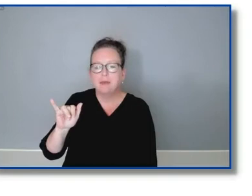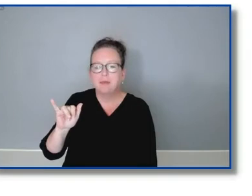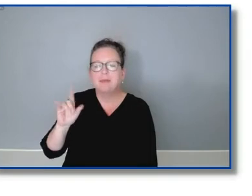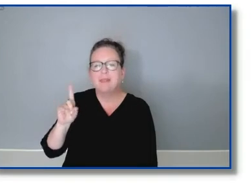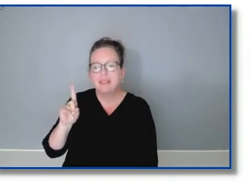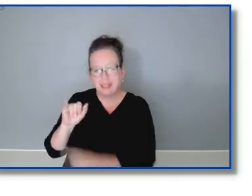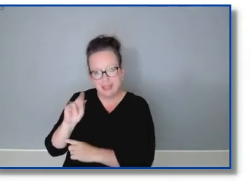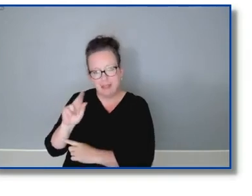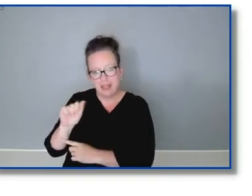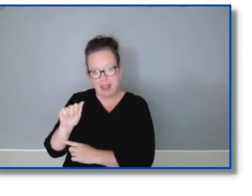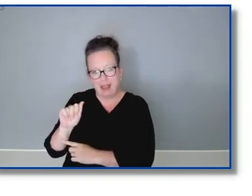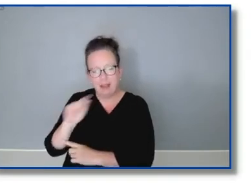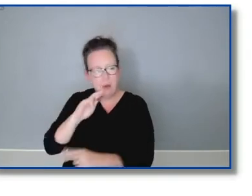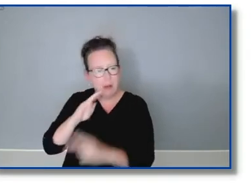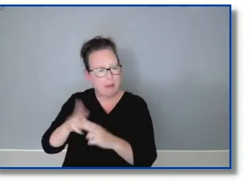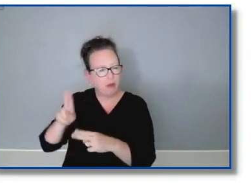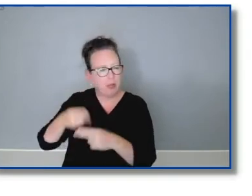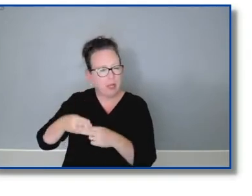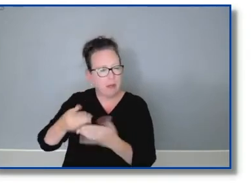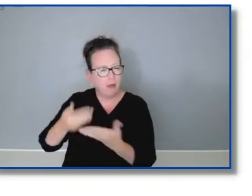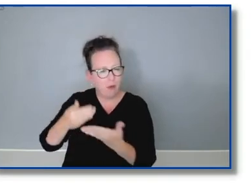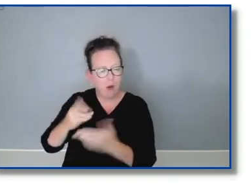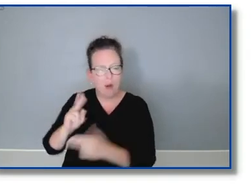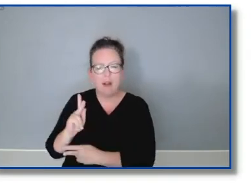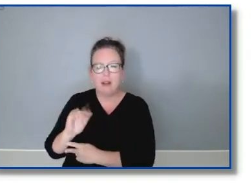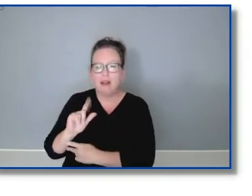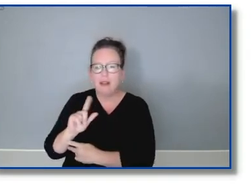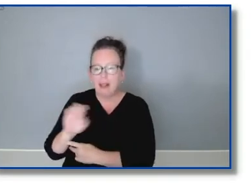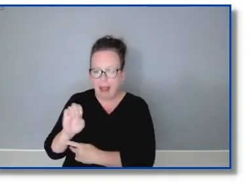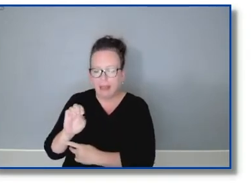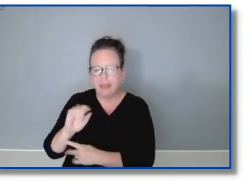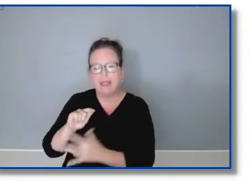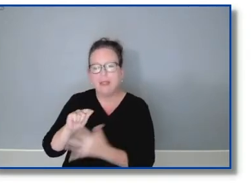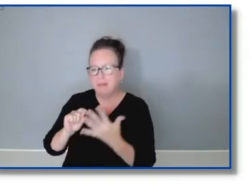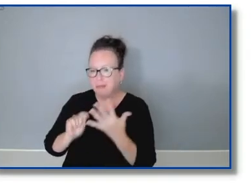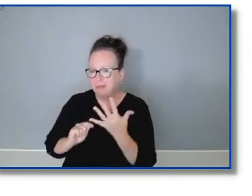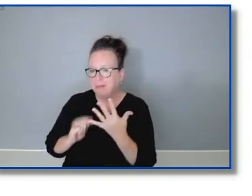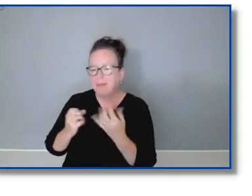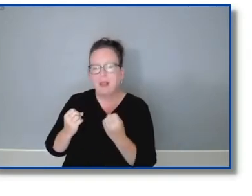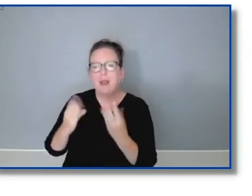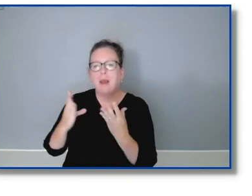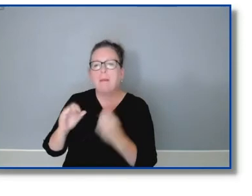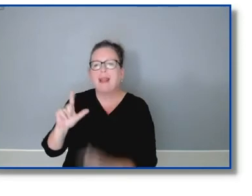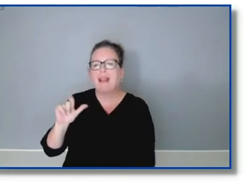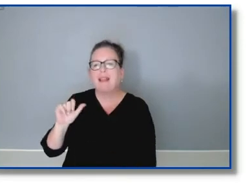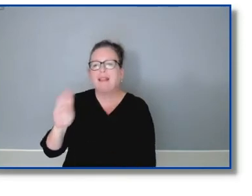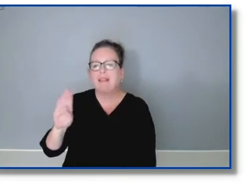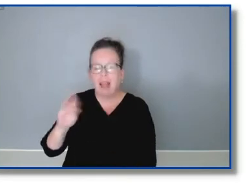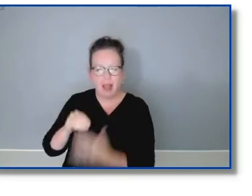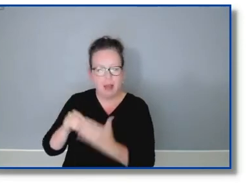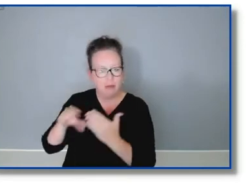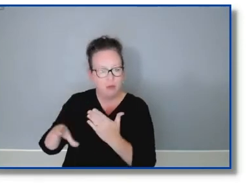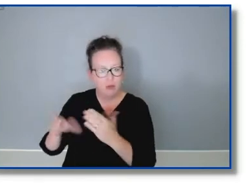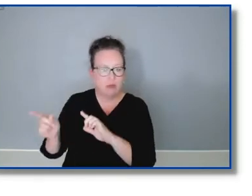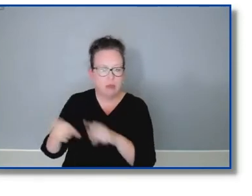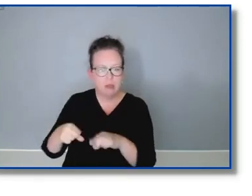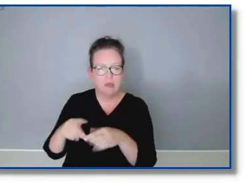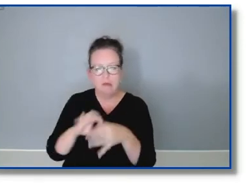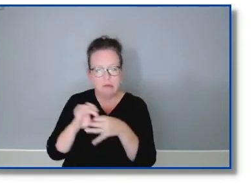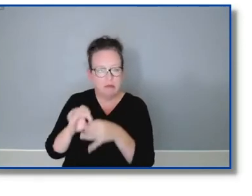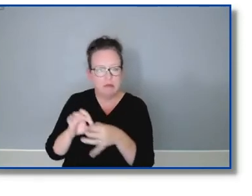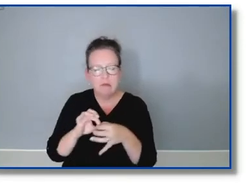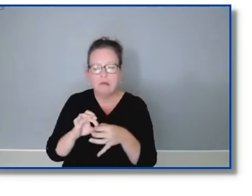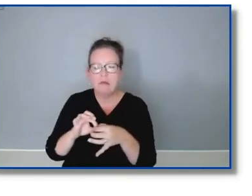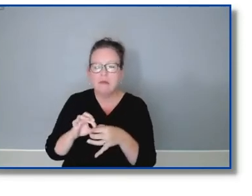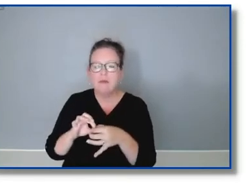Divya, who I mentioned earlier, and Hailey, and all the lab of the postdocs that worked on